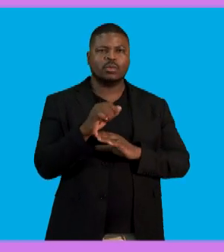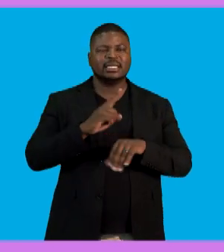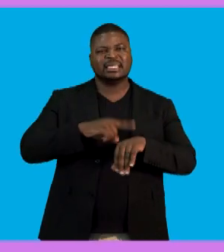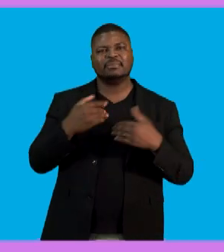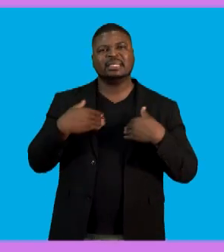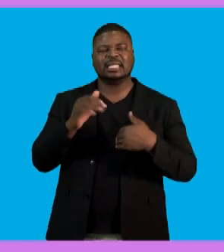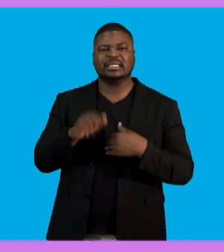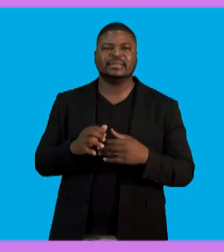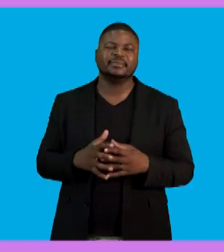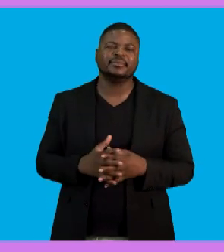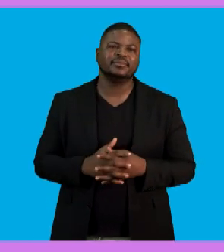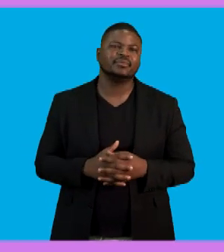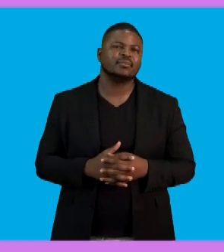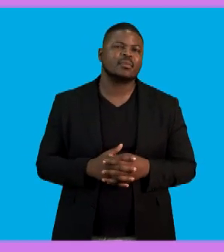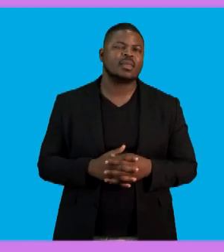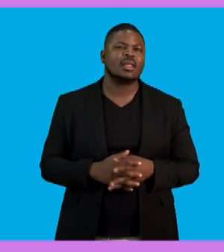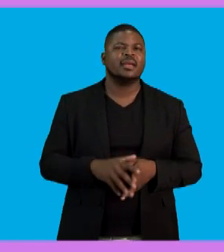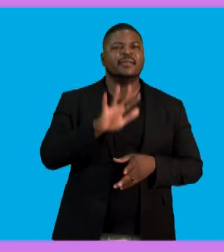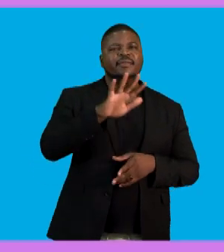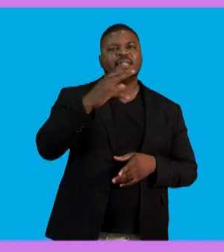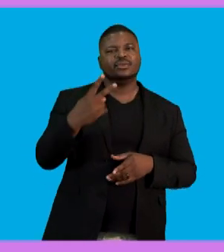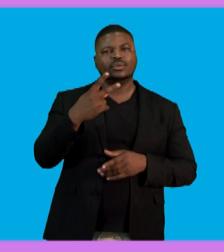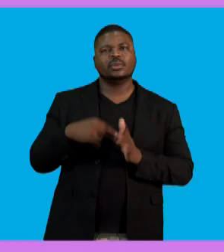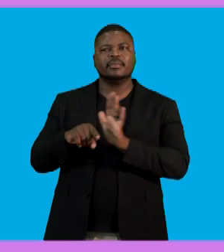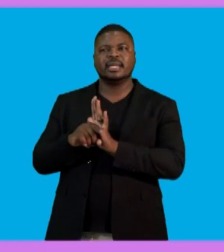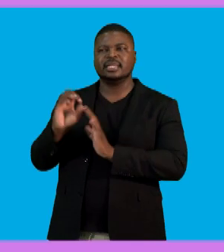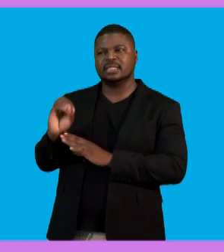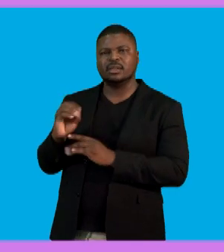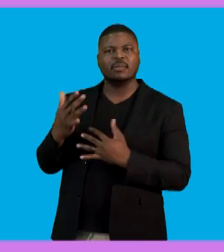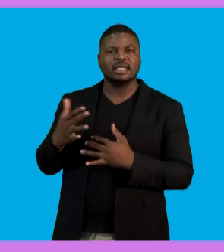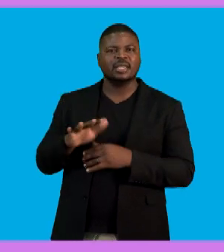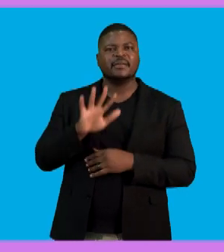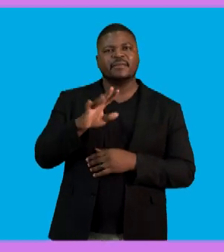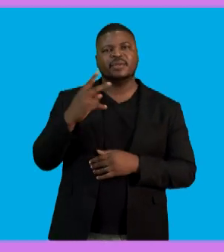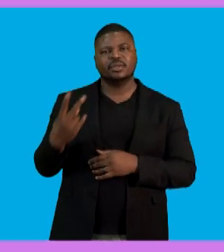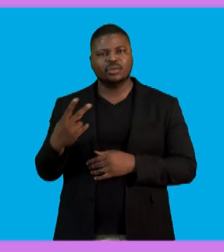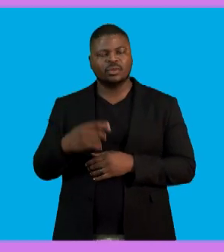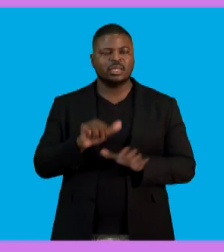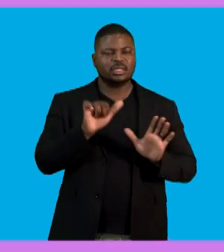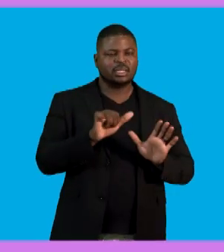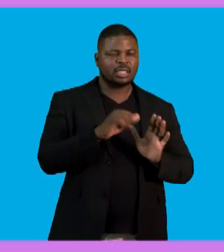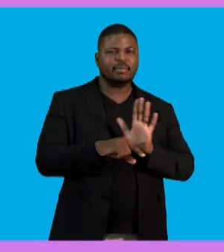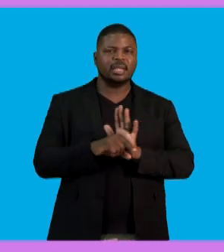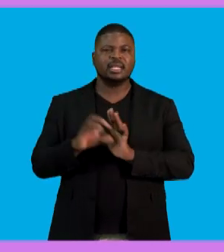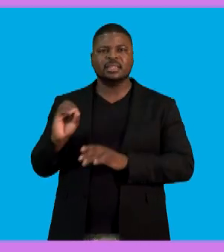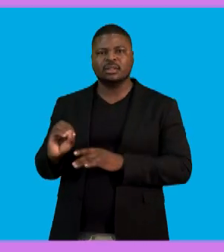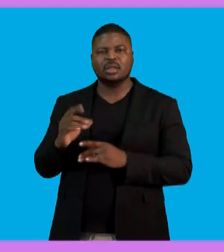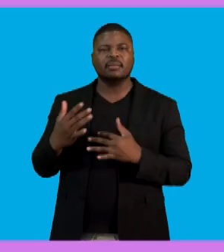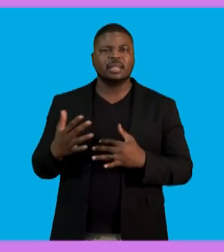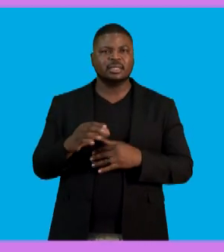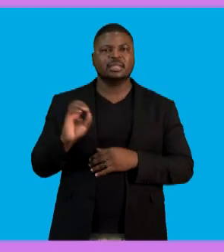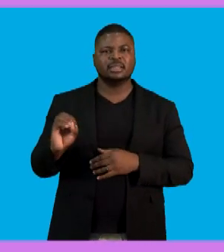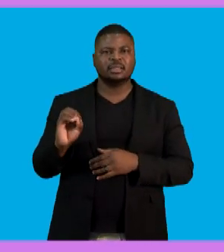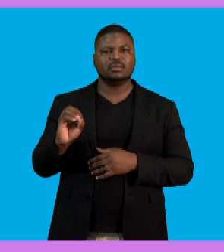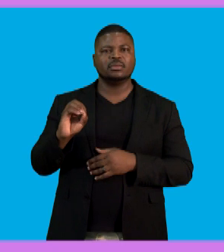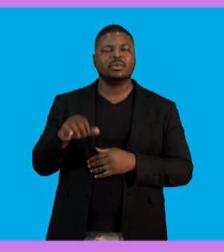So 52 can subtract 0. So what is 52 minus 0? It's 52. Then what is 6 minus 6? It's 0. So it means it lasts for